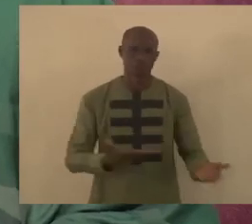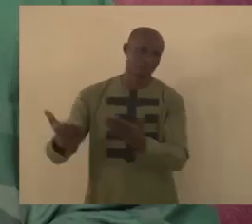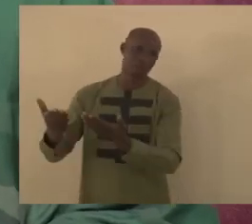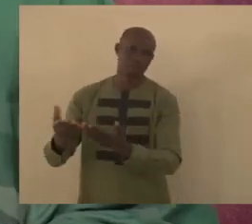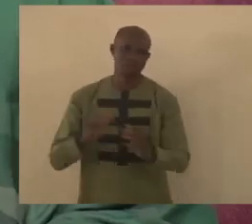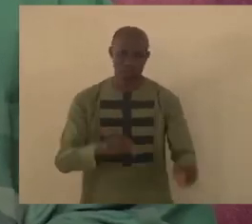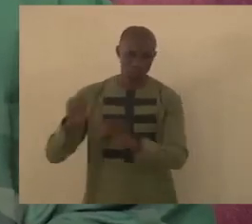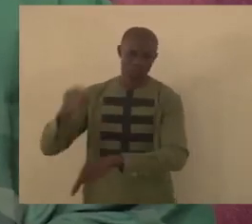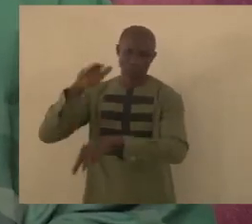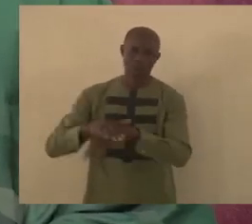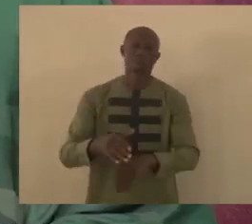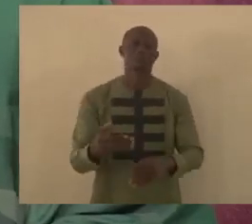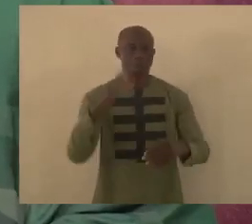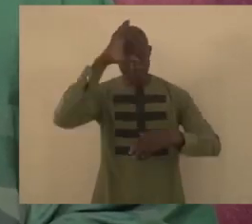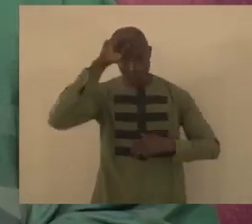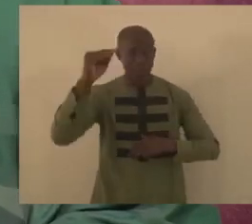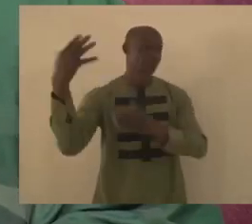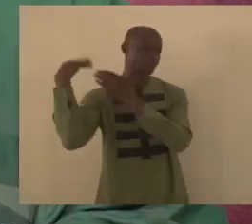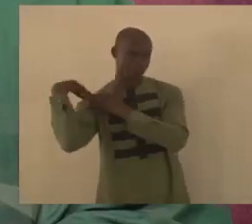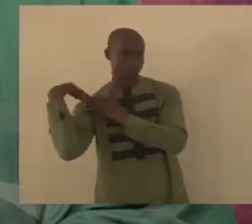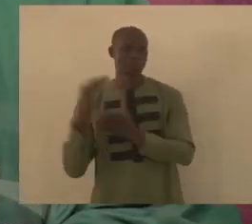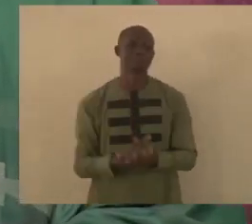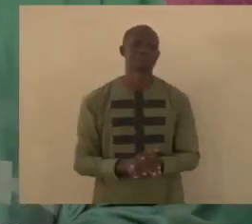bear, and lay them on men's shoulders.